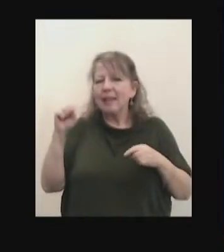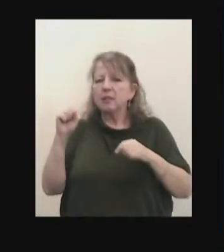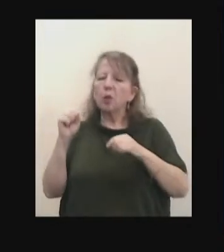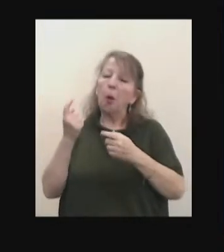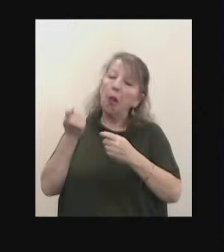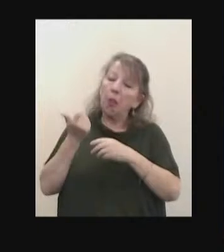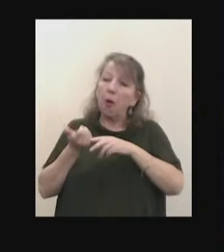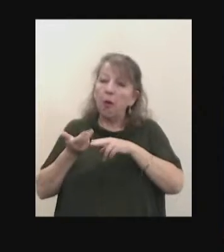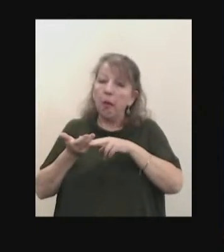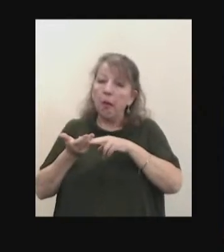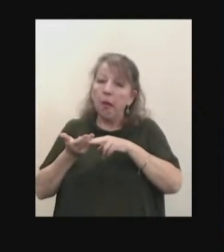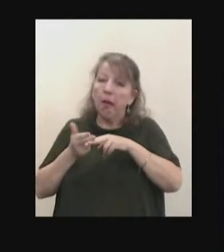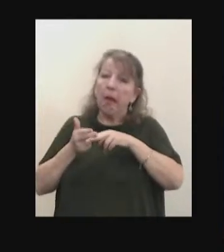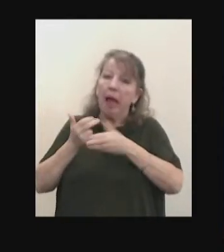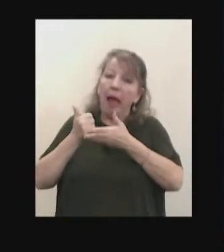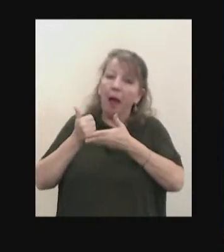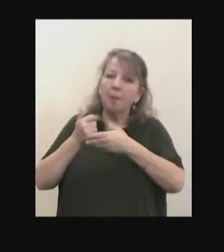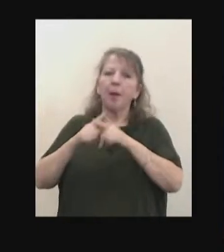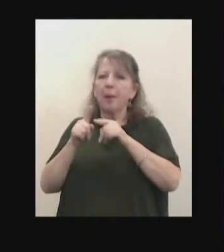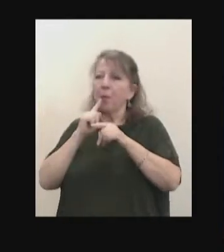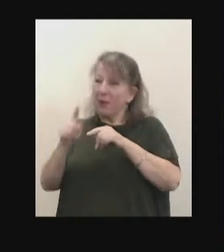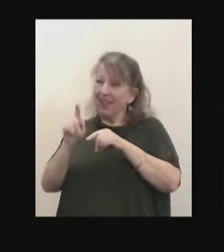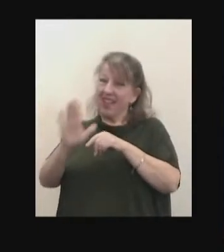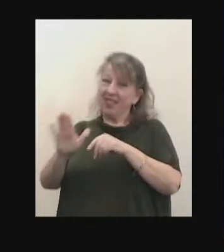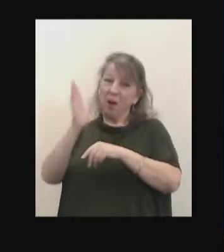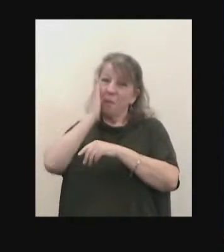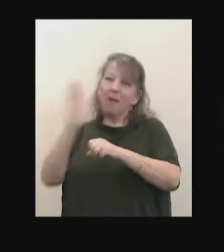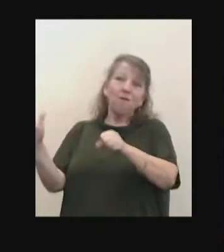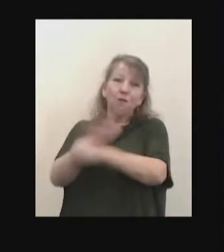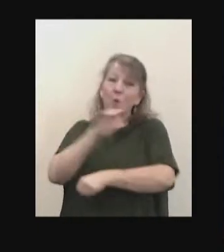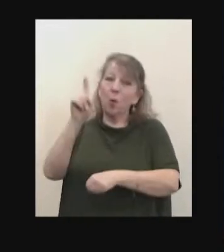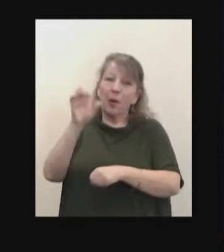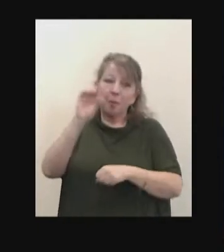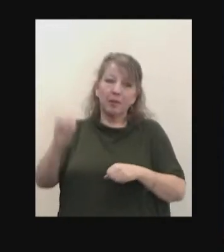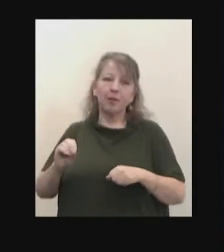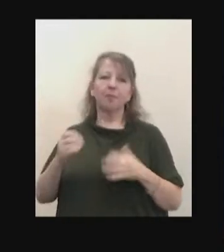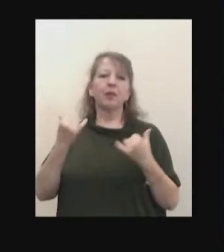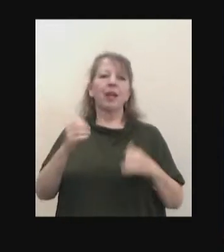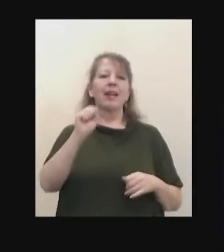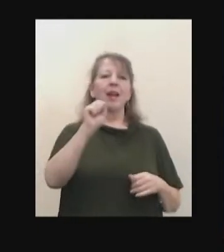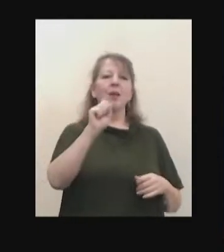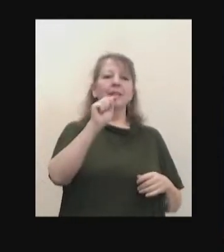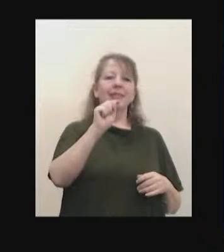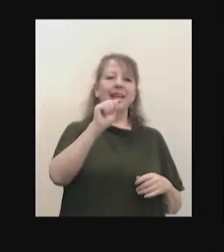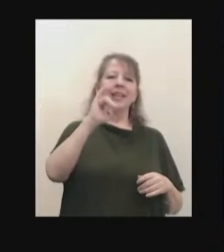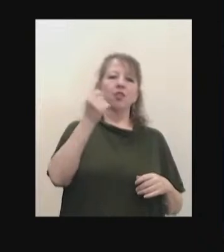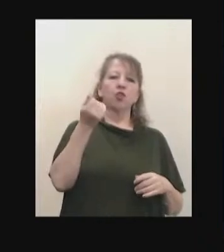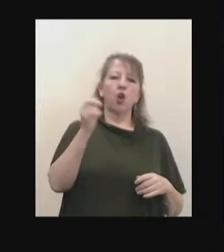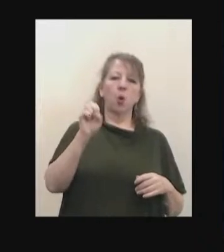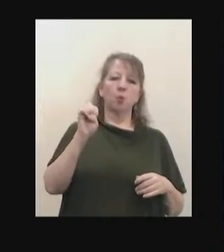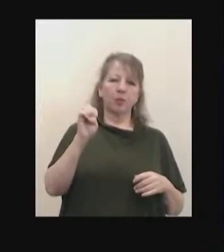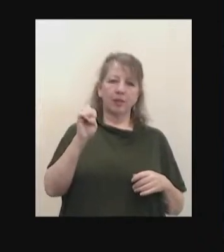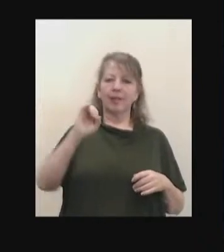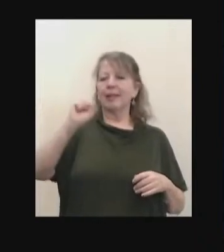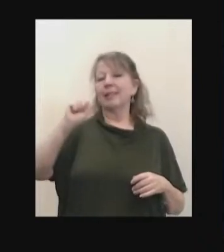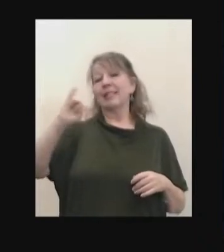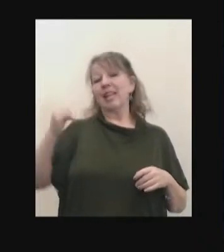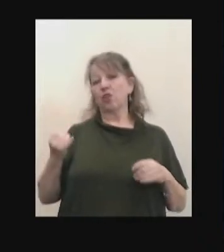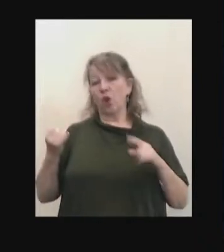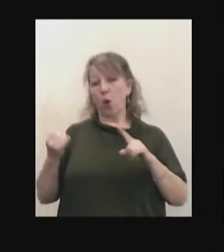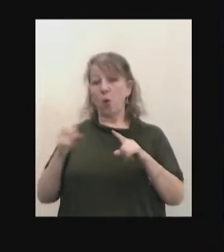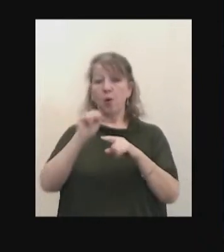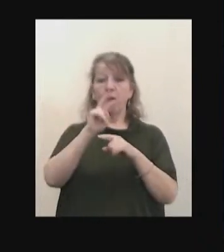at 100%. Now let's talk about St. Joe's. On November 28th, St. Joe's, November